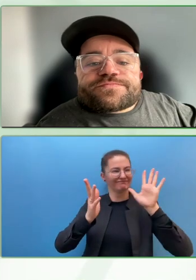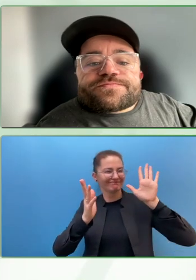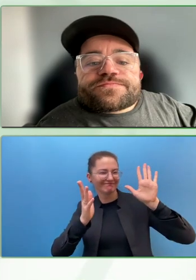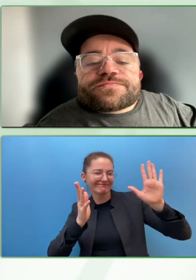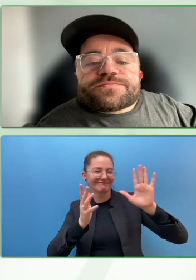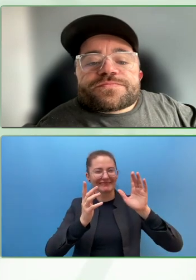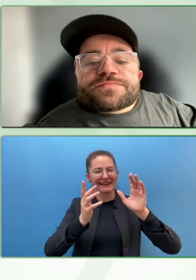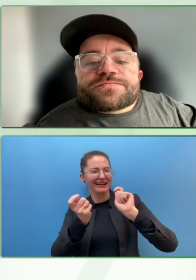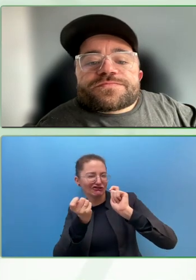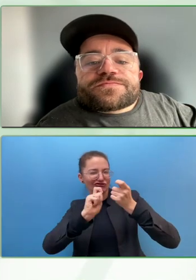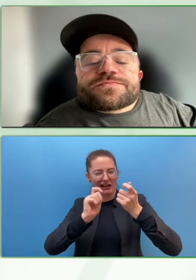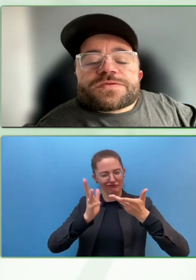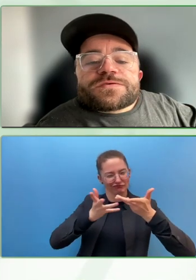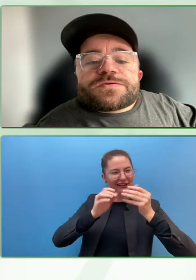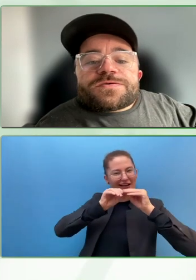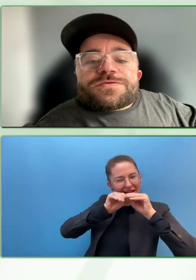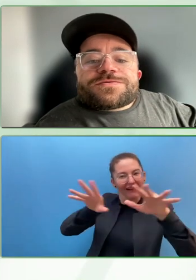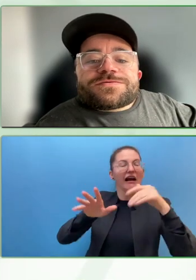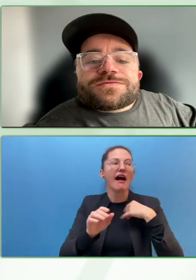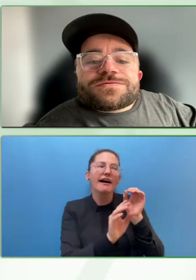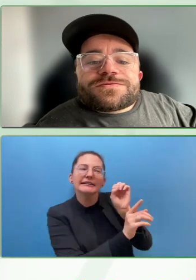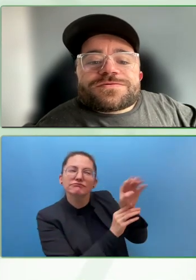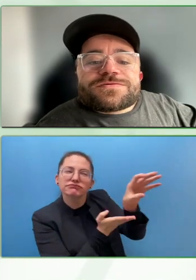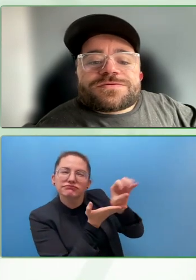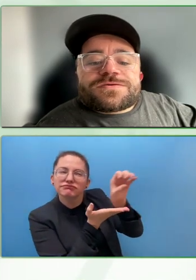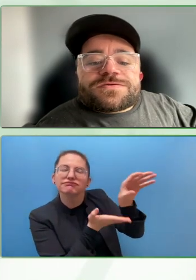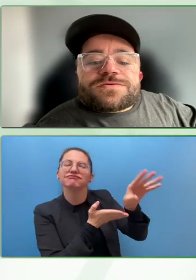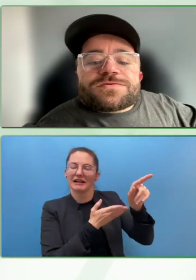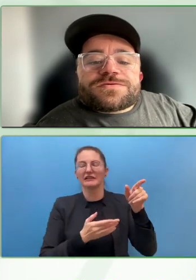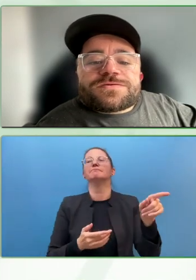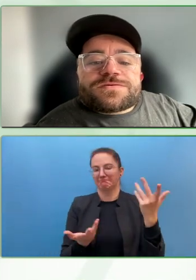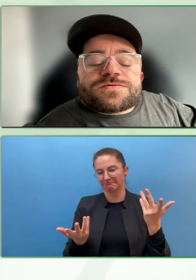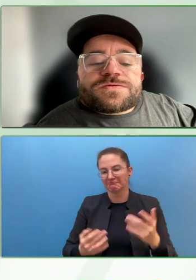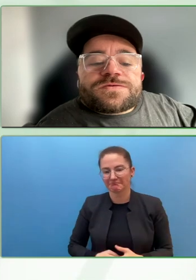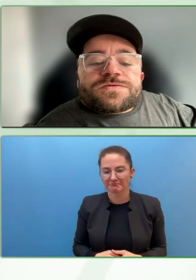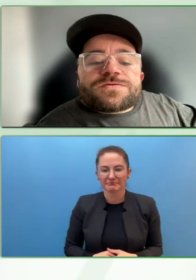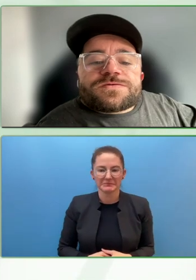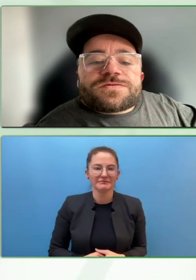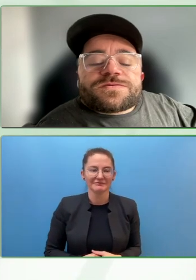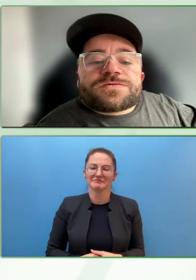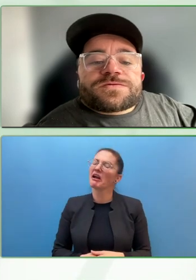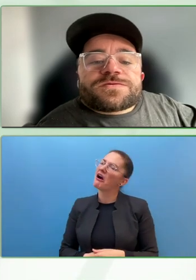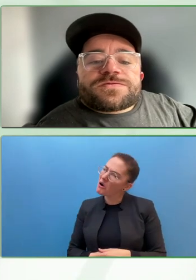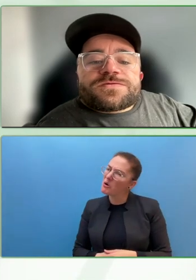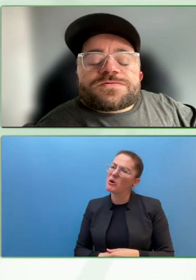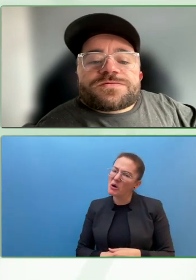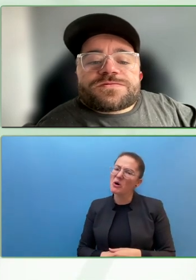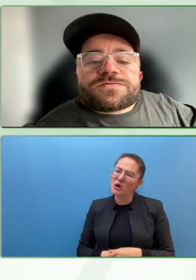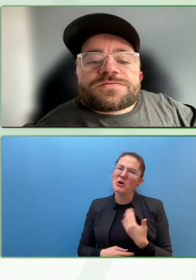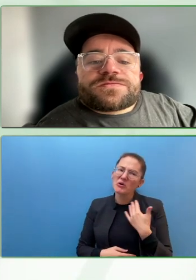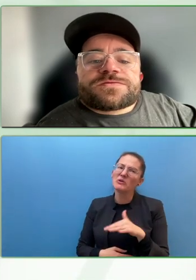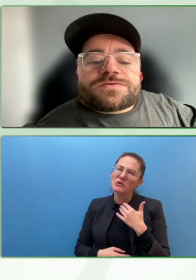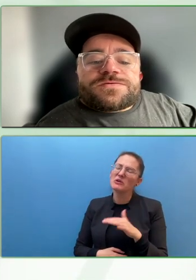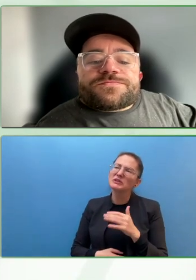right. Right now, I'm struggling to think about ad that featured a disabled person. I'm